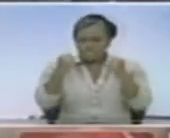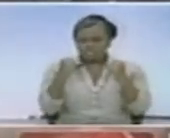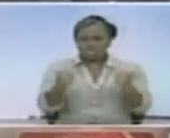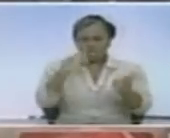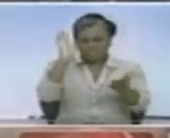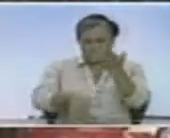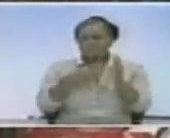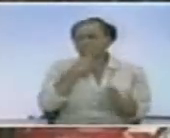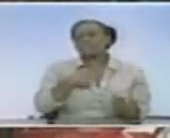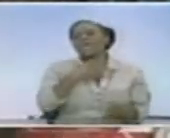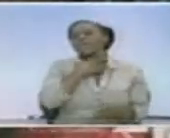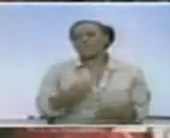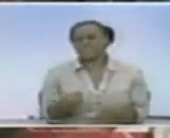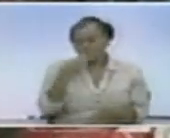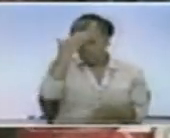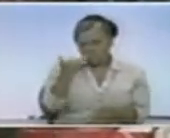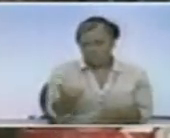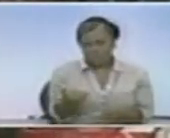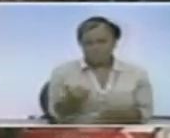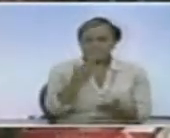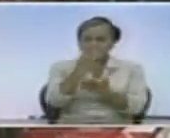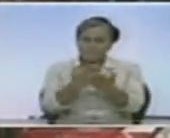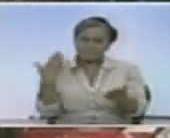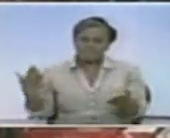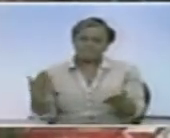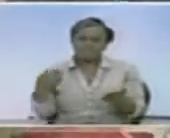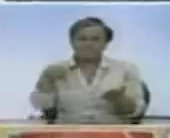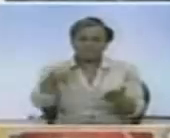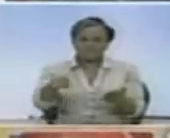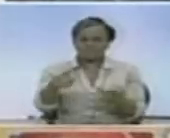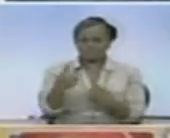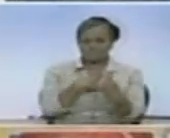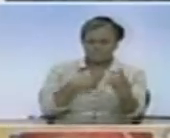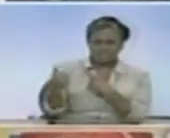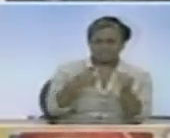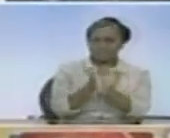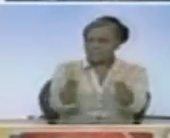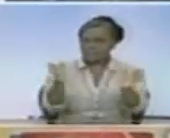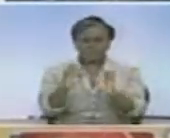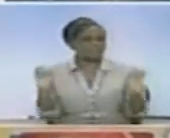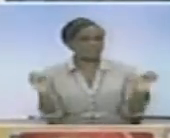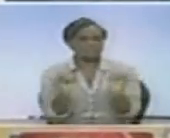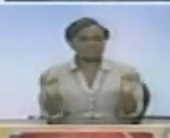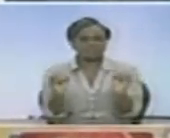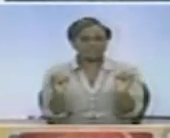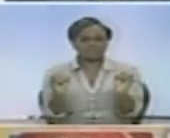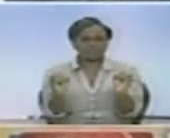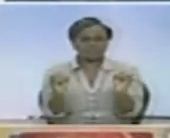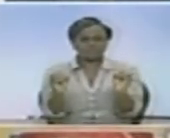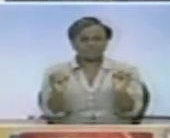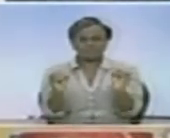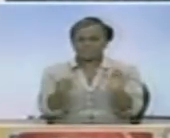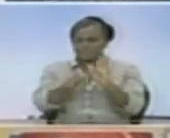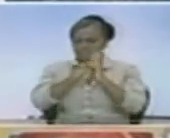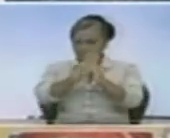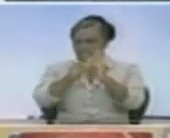I wish he was. And you know, some of these things you are having discussed in public. For instance, if you take a country like